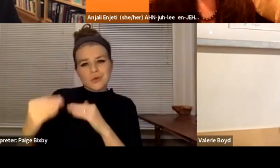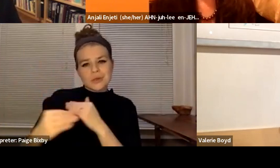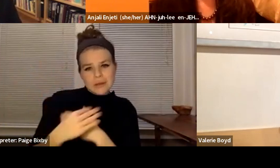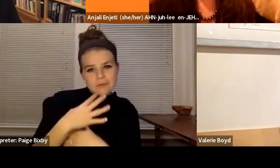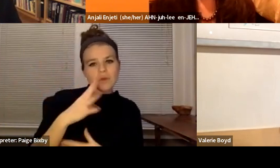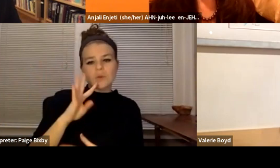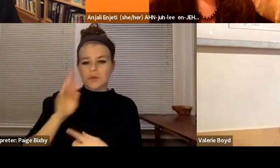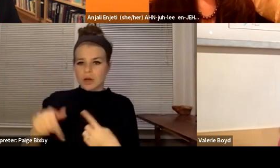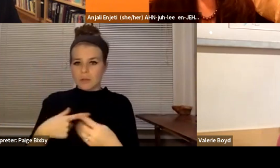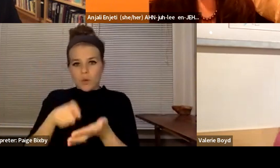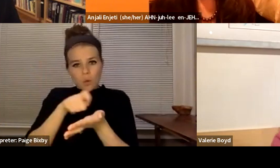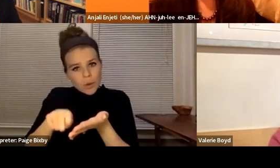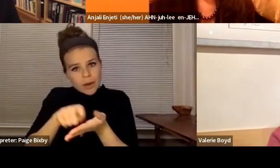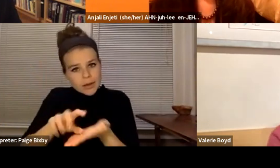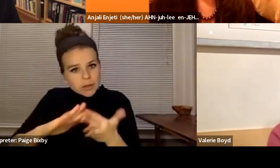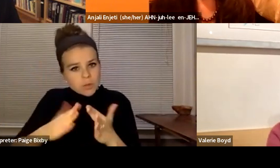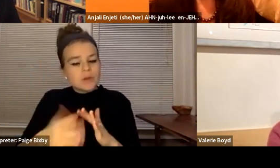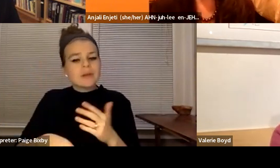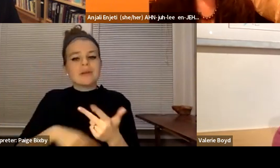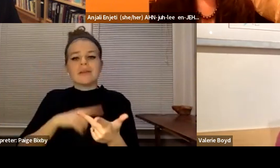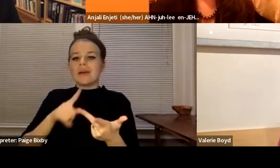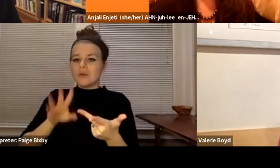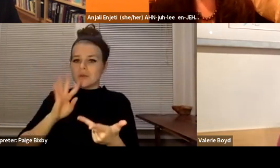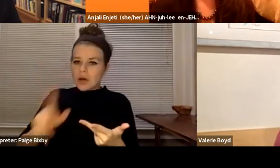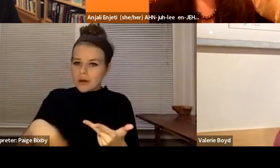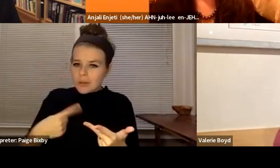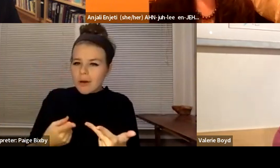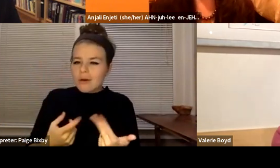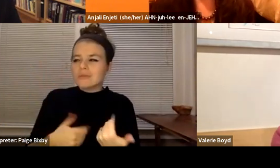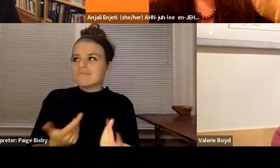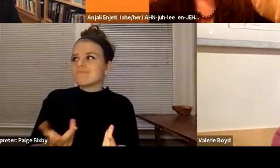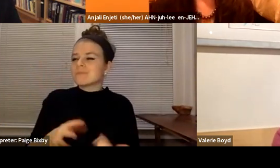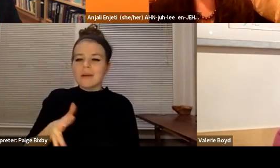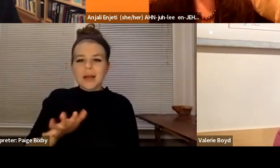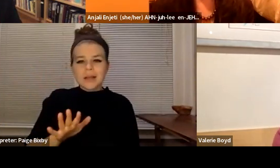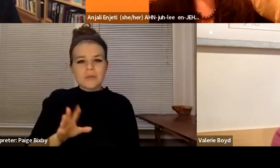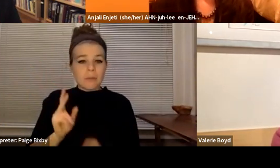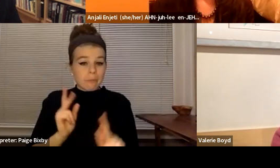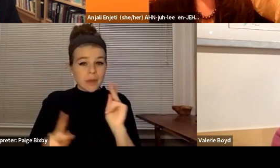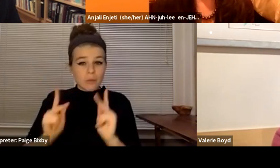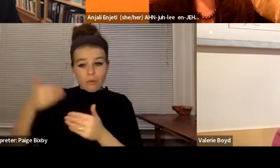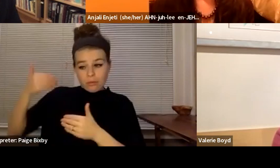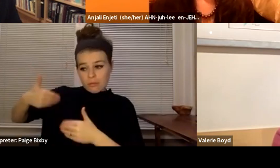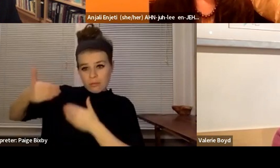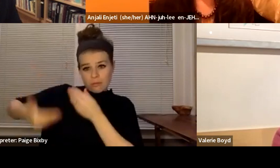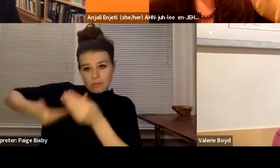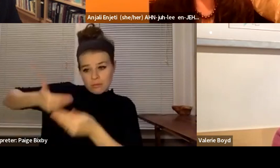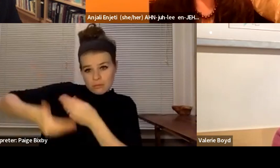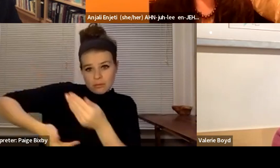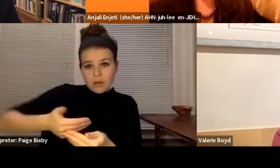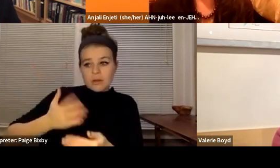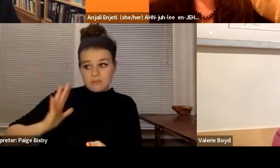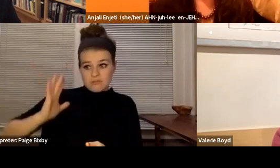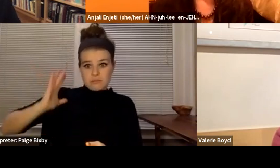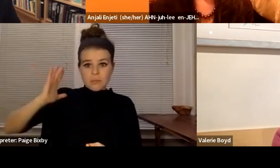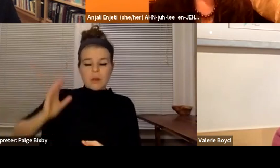a writing community. We've talked about sort of your, you know, those folks who have come before us, those, you know, the folks in